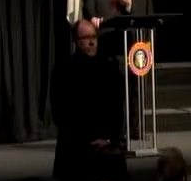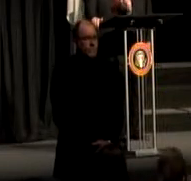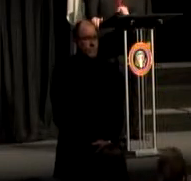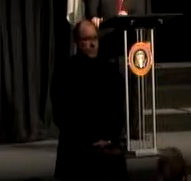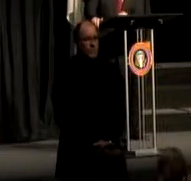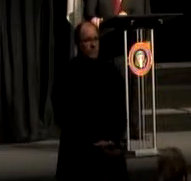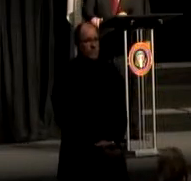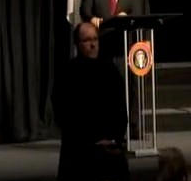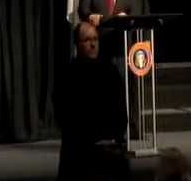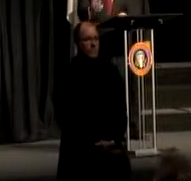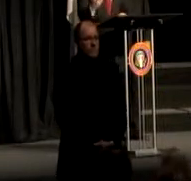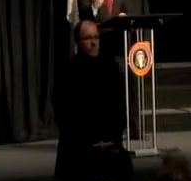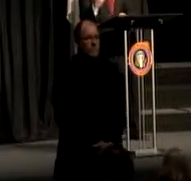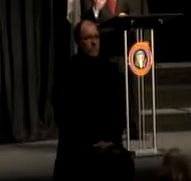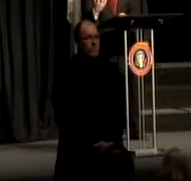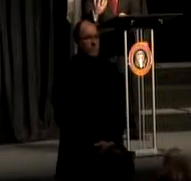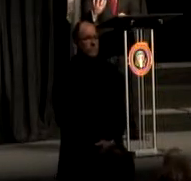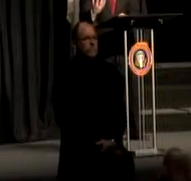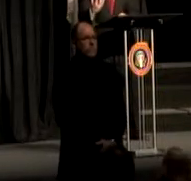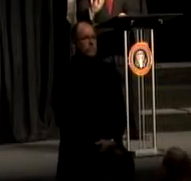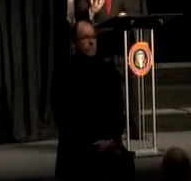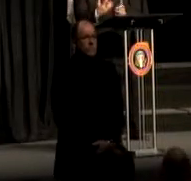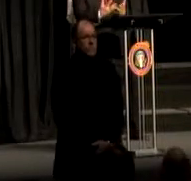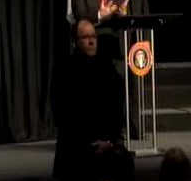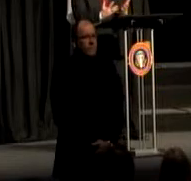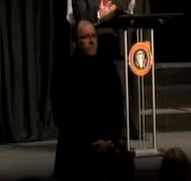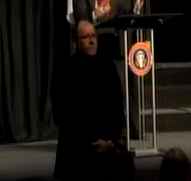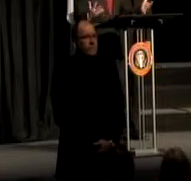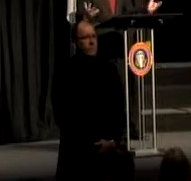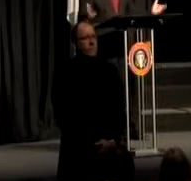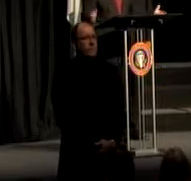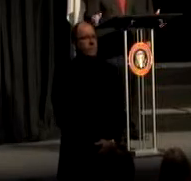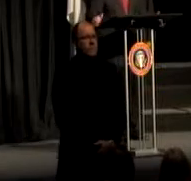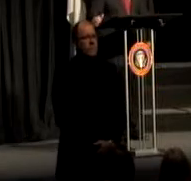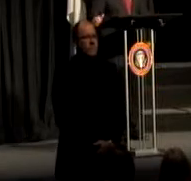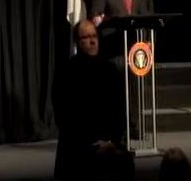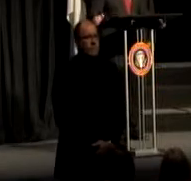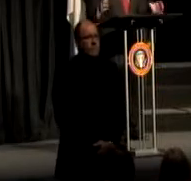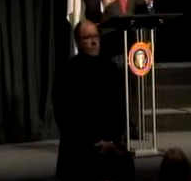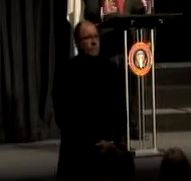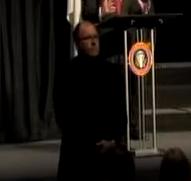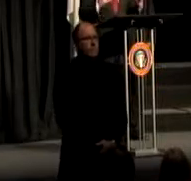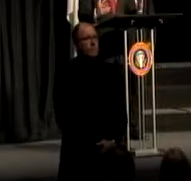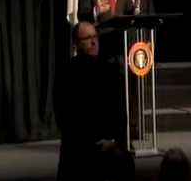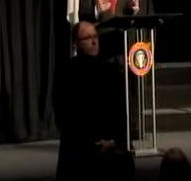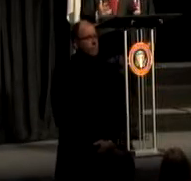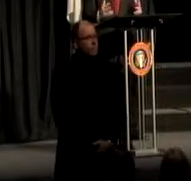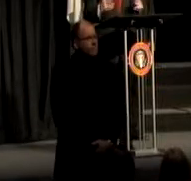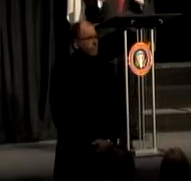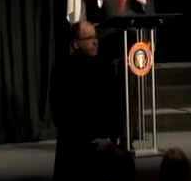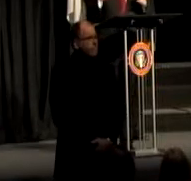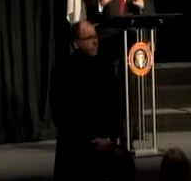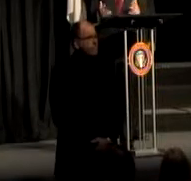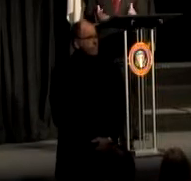God almost everything, whatever I hold on to will soon slip through my hands. I have to give